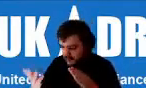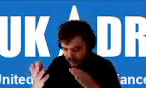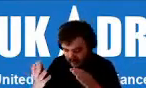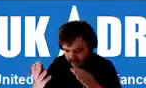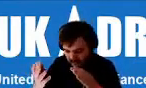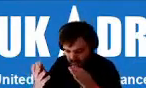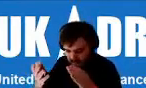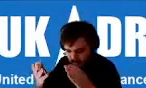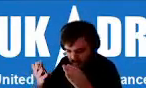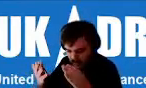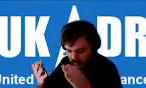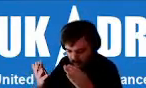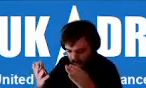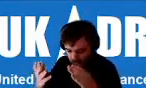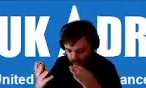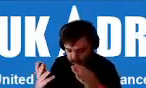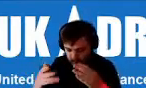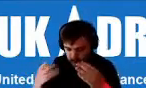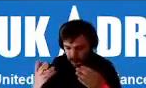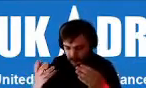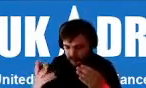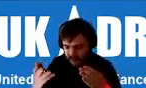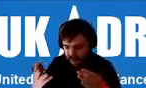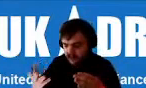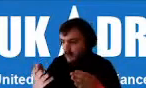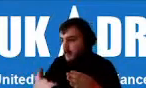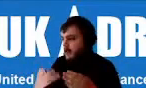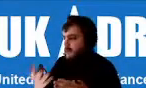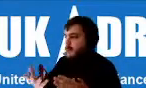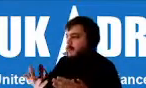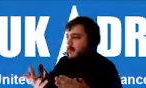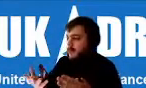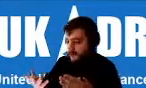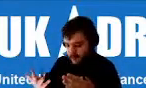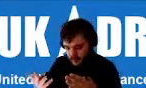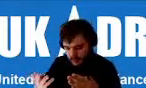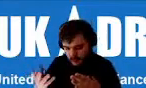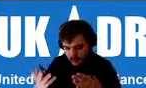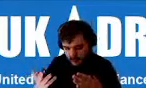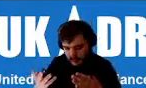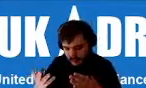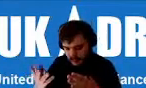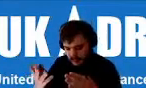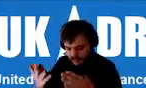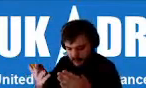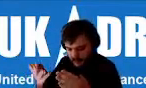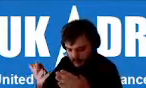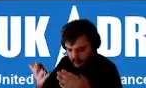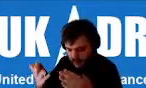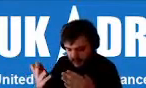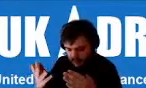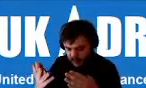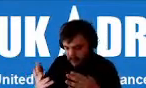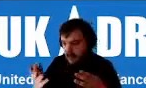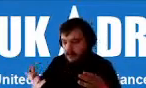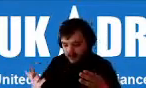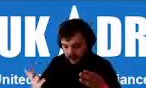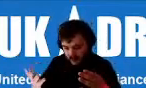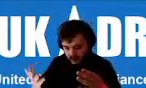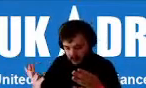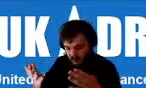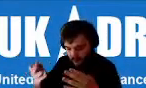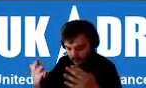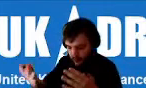civil society are becoming more fatalistic in their view of risk? And are there any